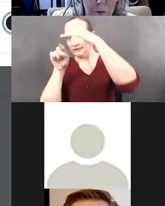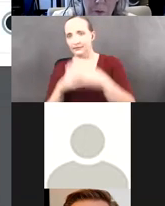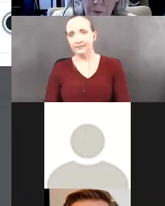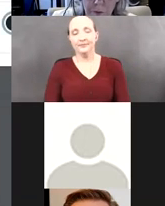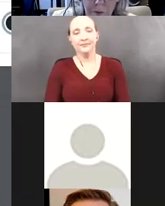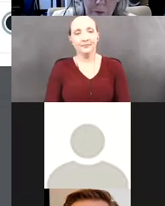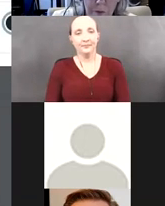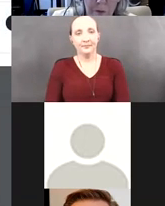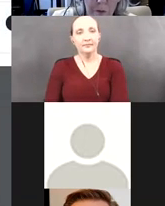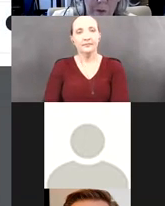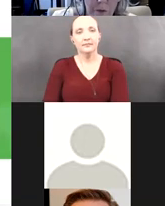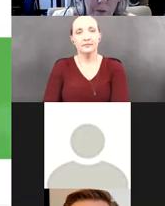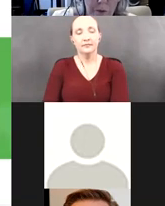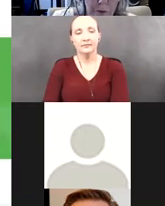derecha.